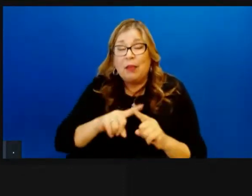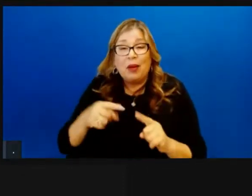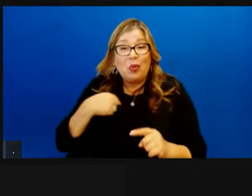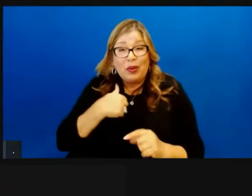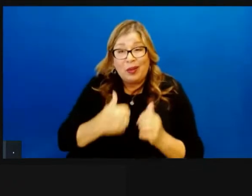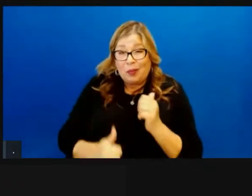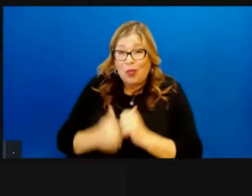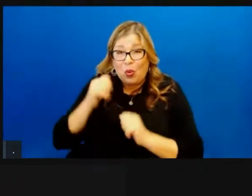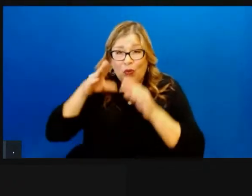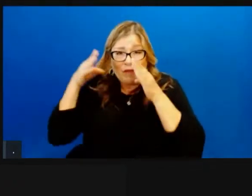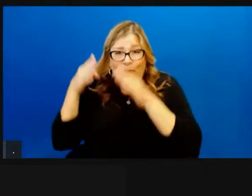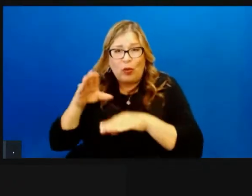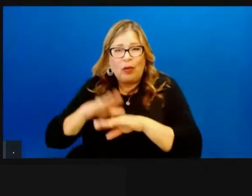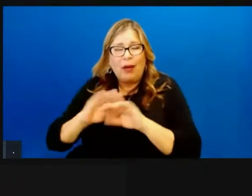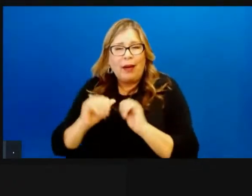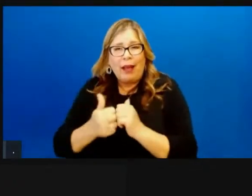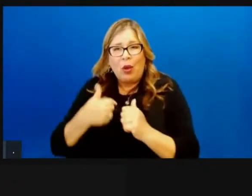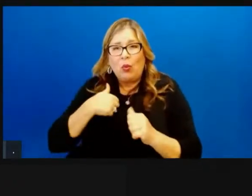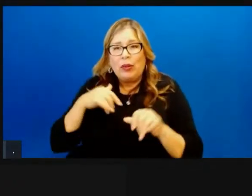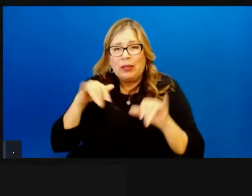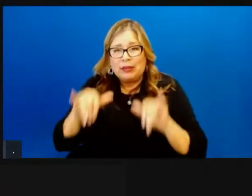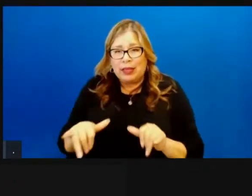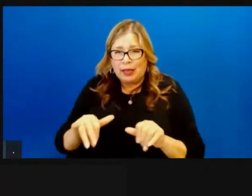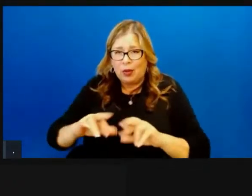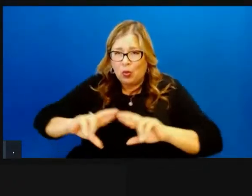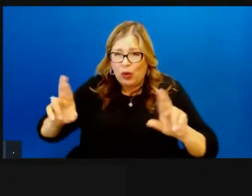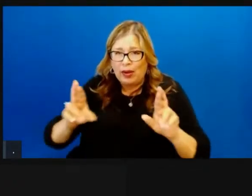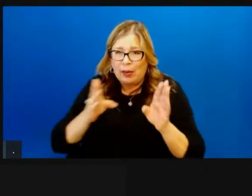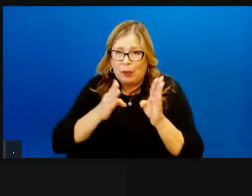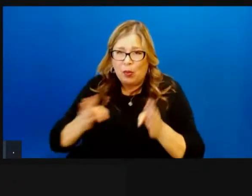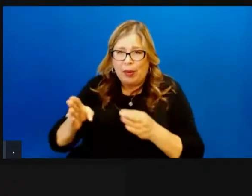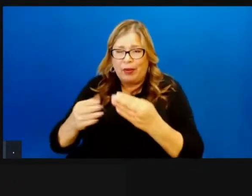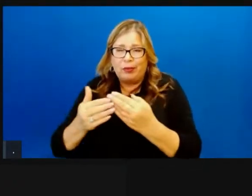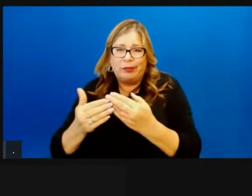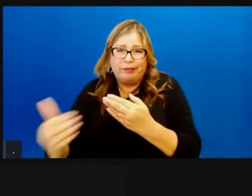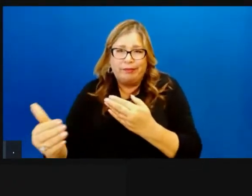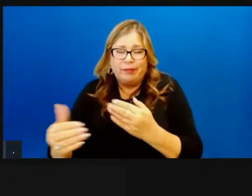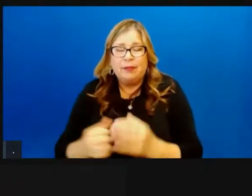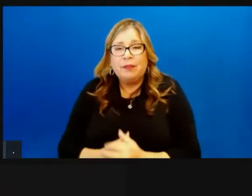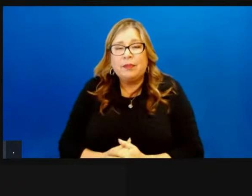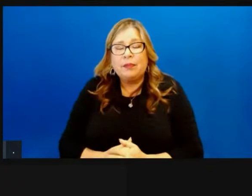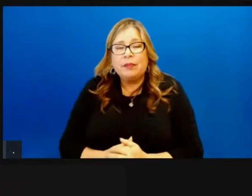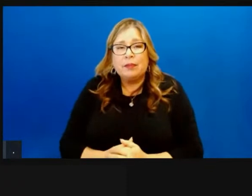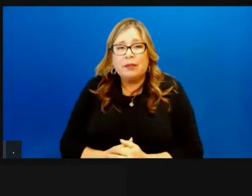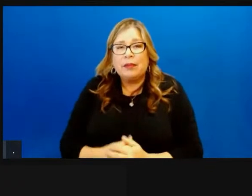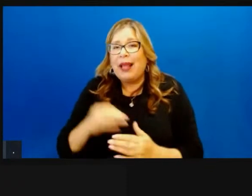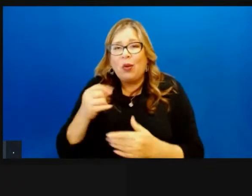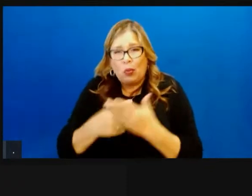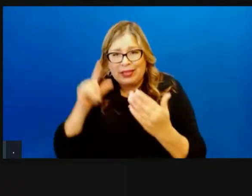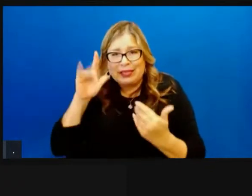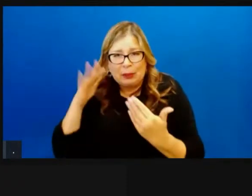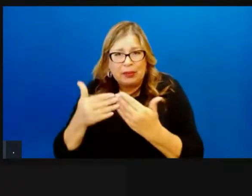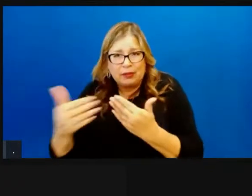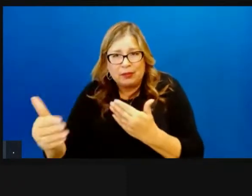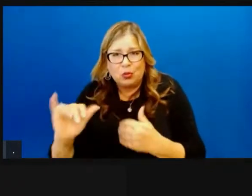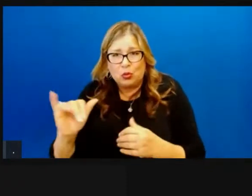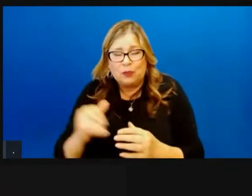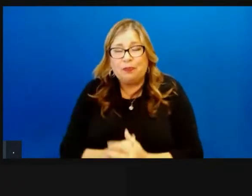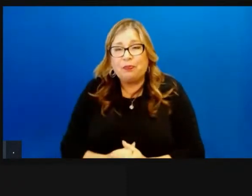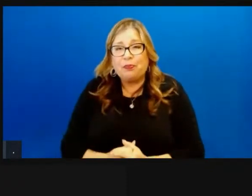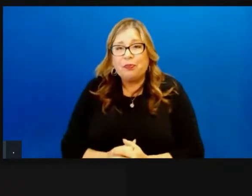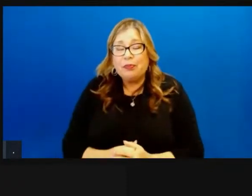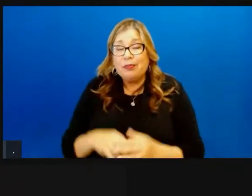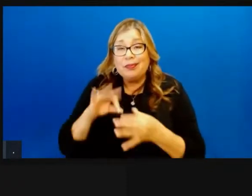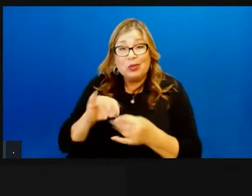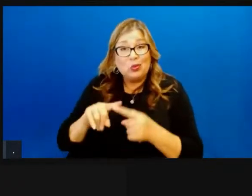and ready and what Californians should come to expect. In terms of the decision here, I've said multiple times today that this is